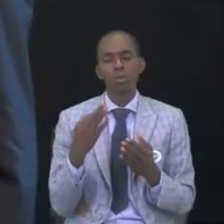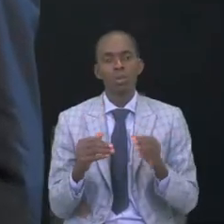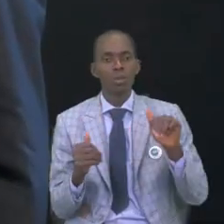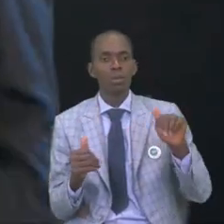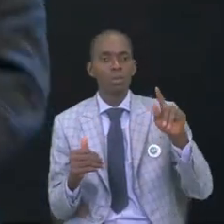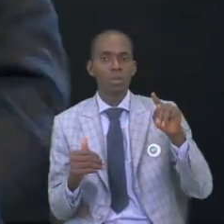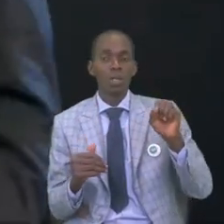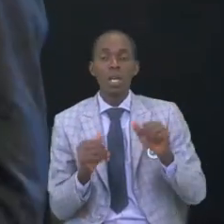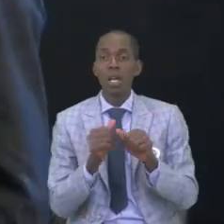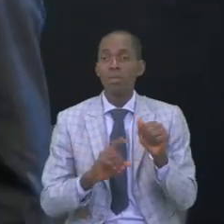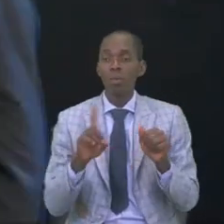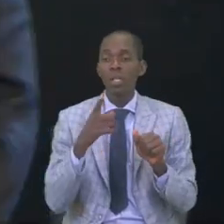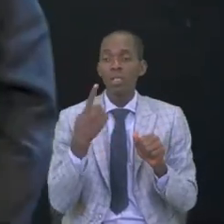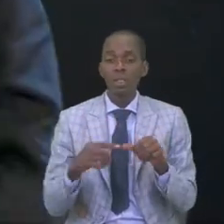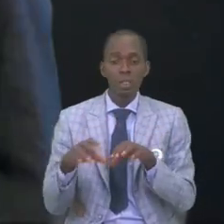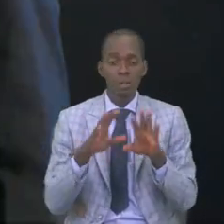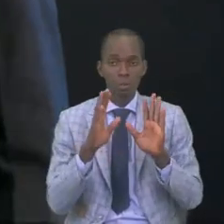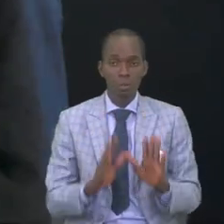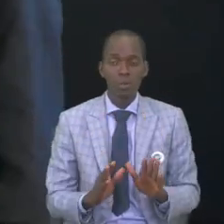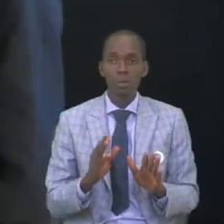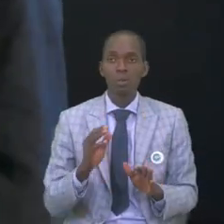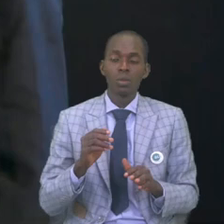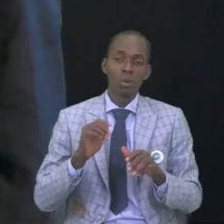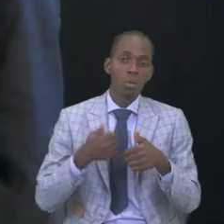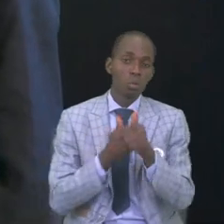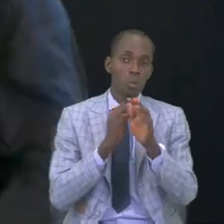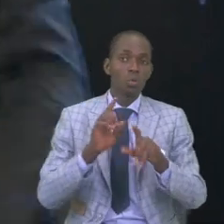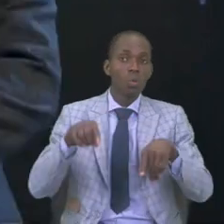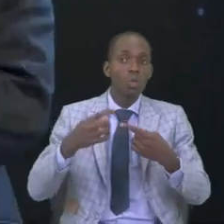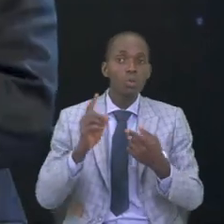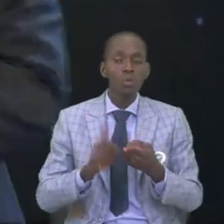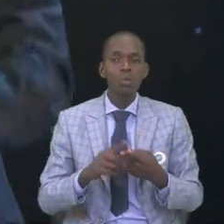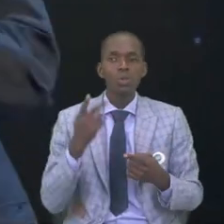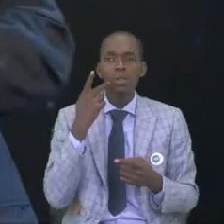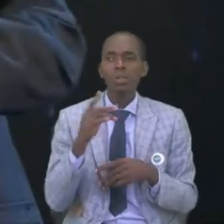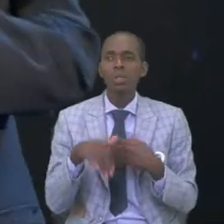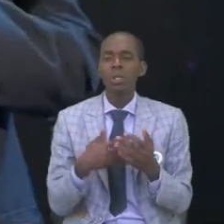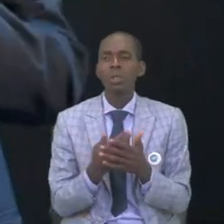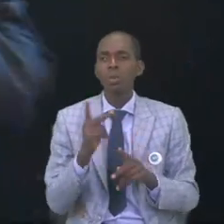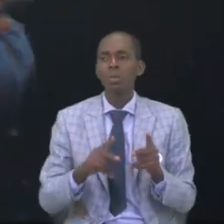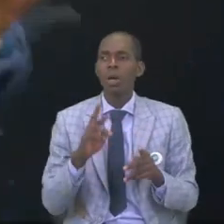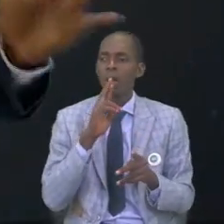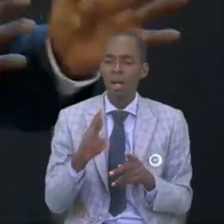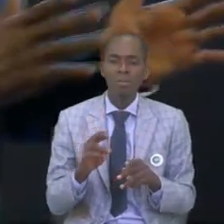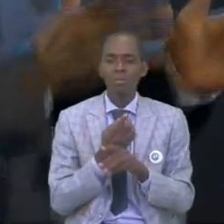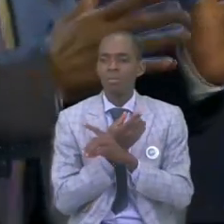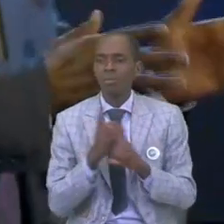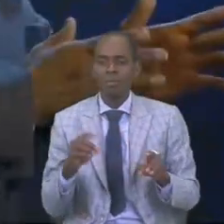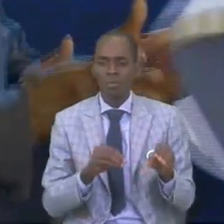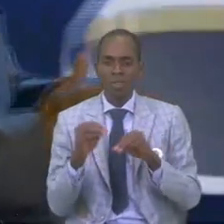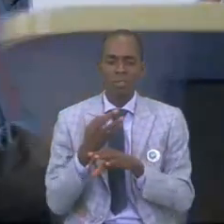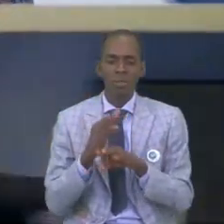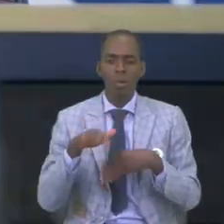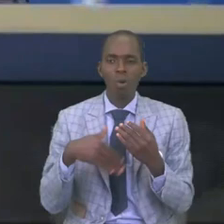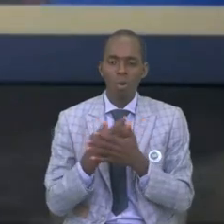apostles went, when the people were saved, those people were delivered. They were set free. All the chains and all the shackles